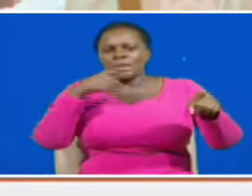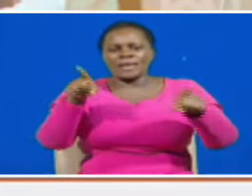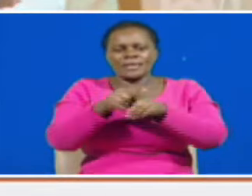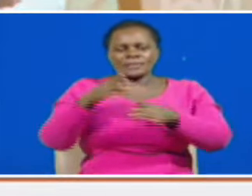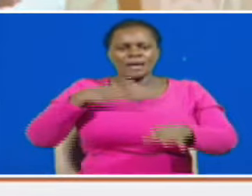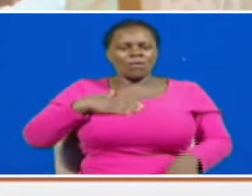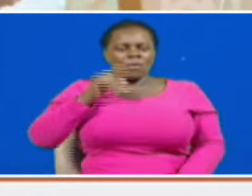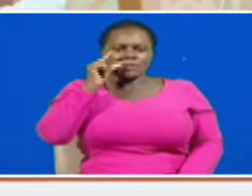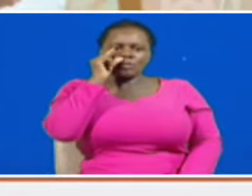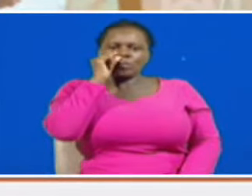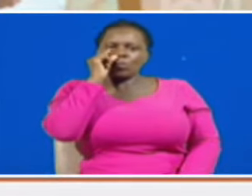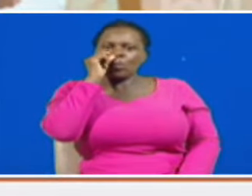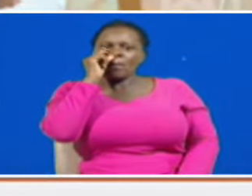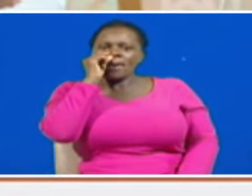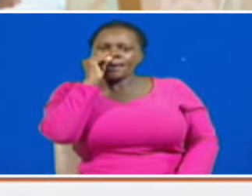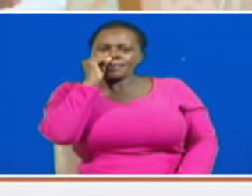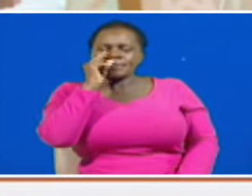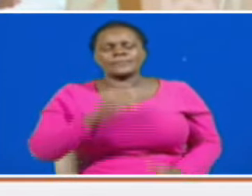Nubi,